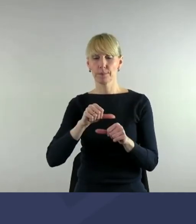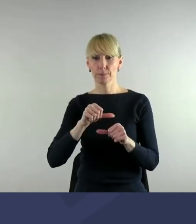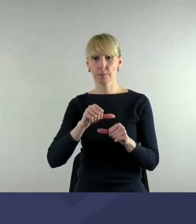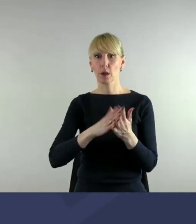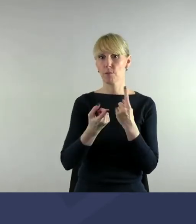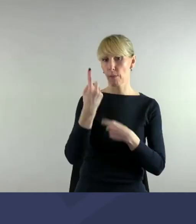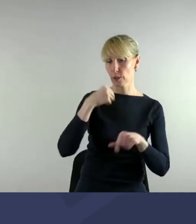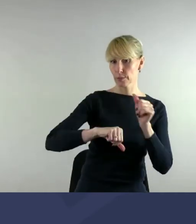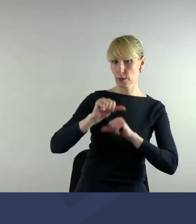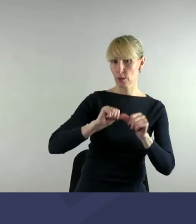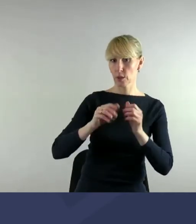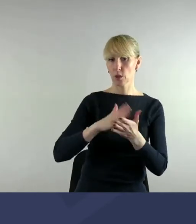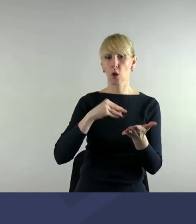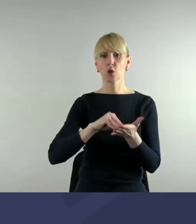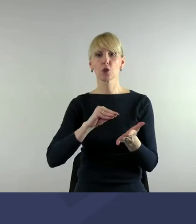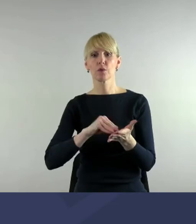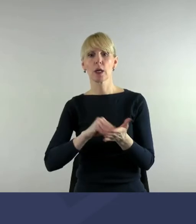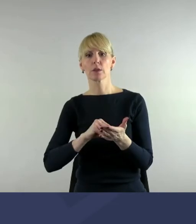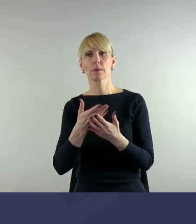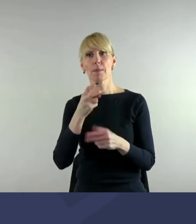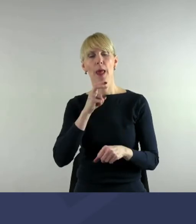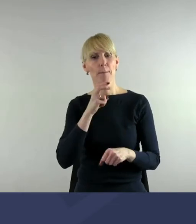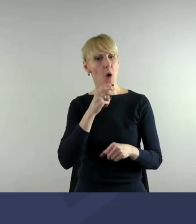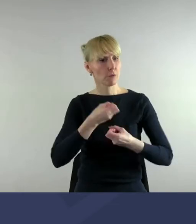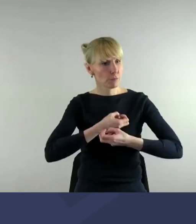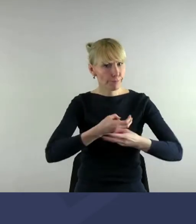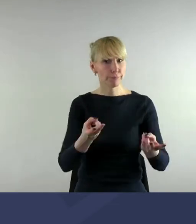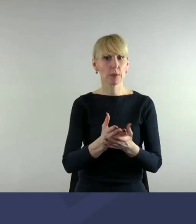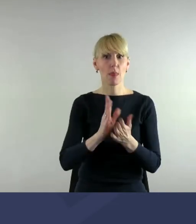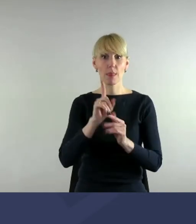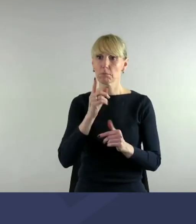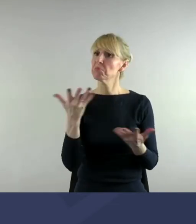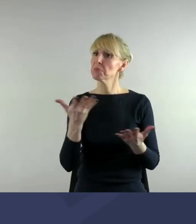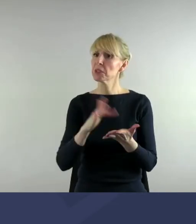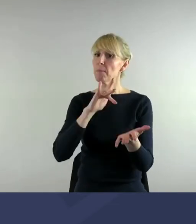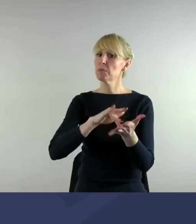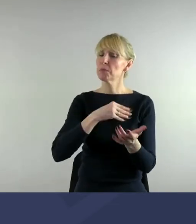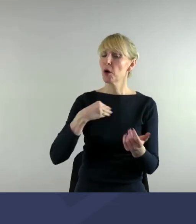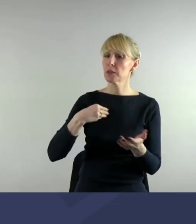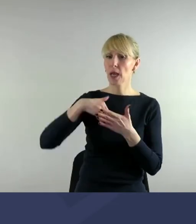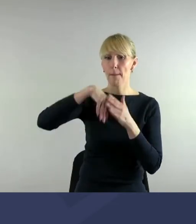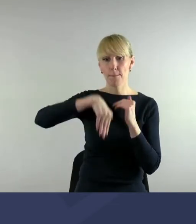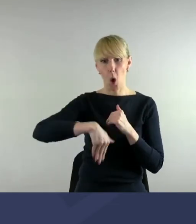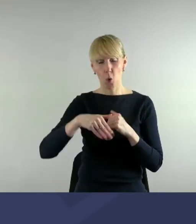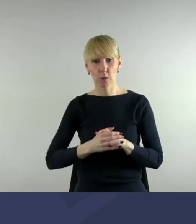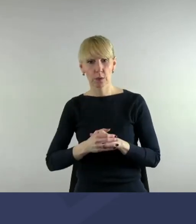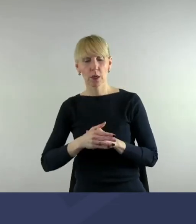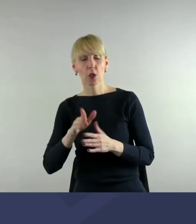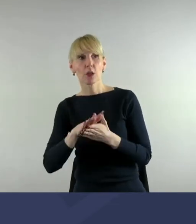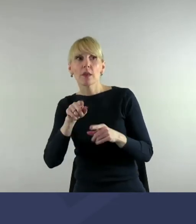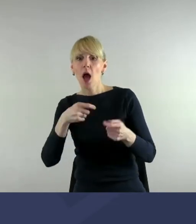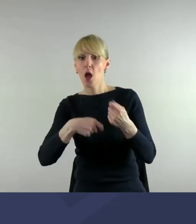that last year actually, we had a very tragic experience with flooding in the south of Poland, and